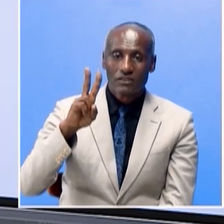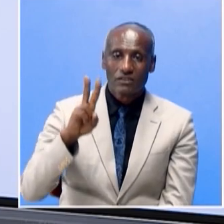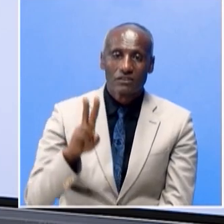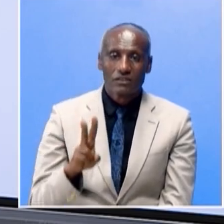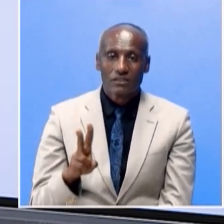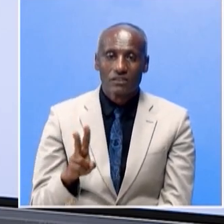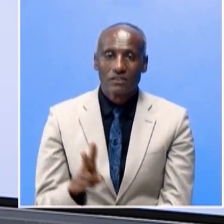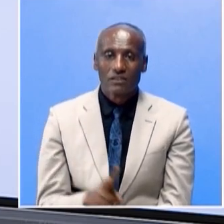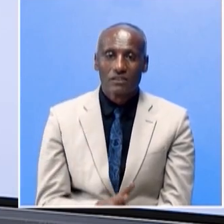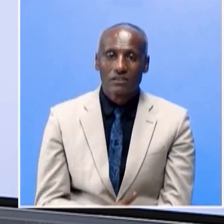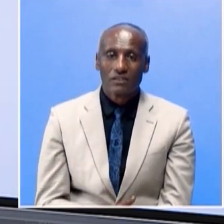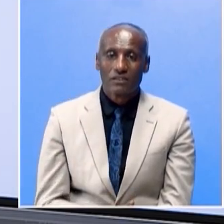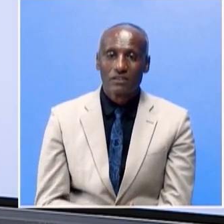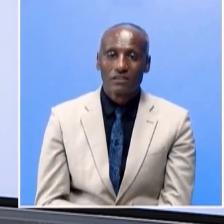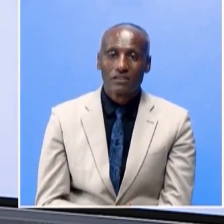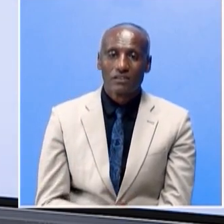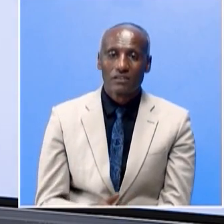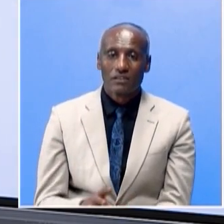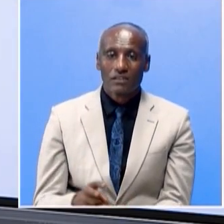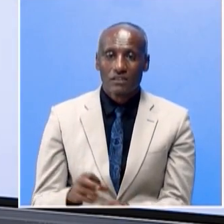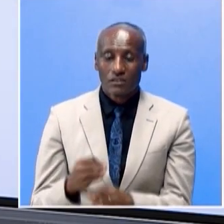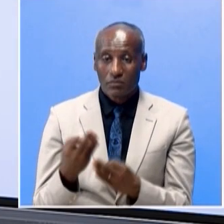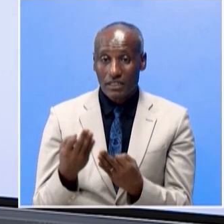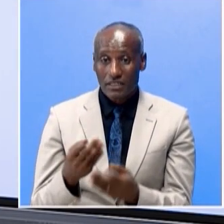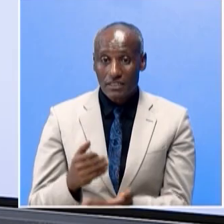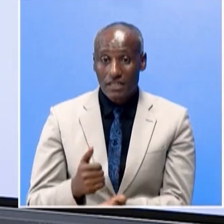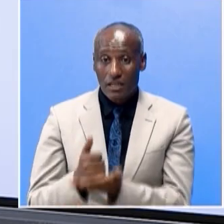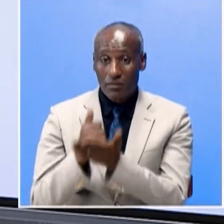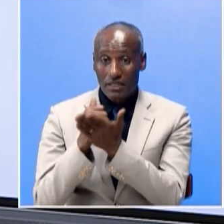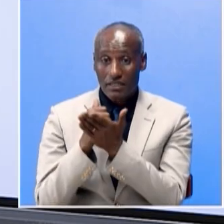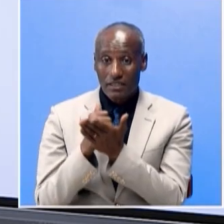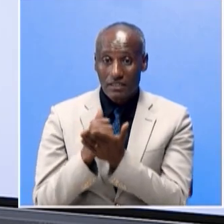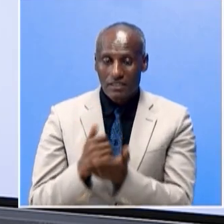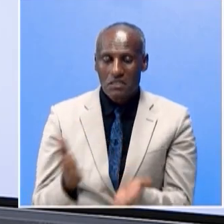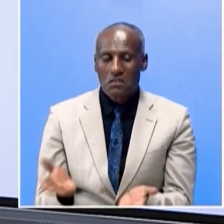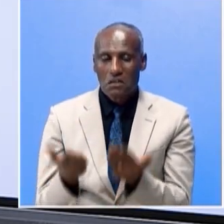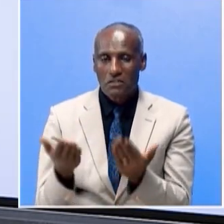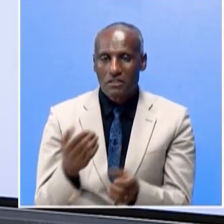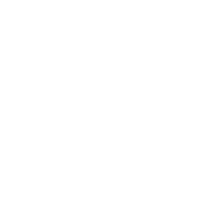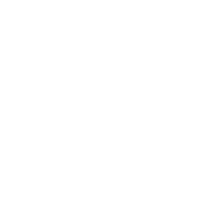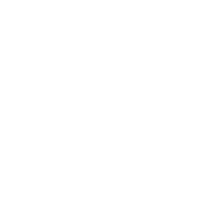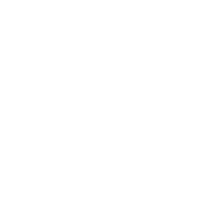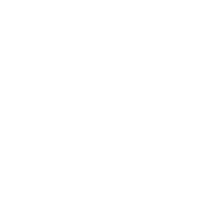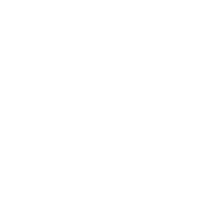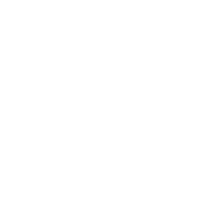this one. Students, parents, please help the children and encourage their attempt.